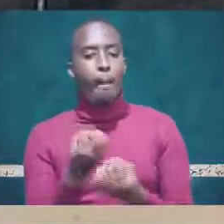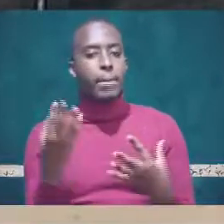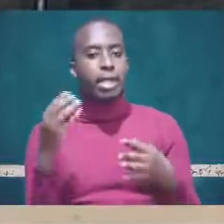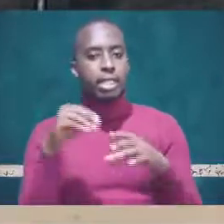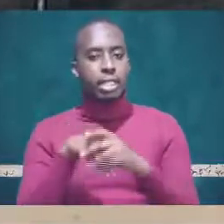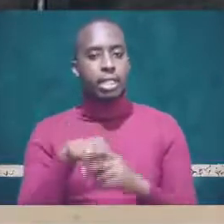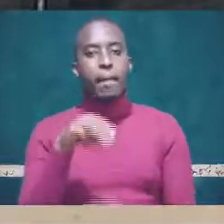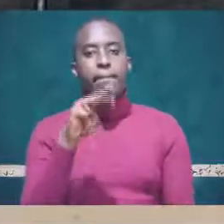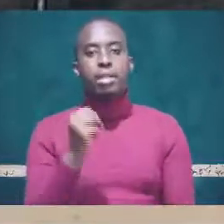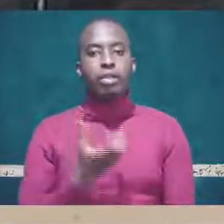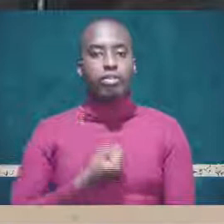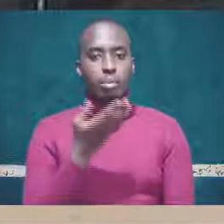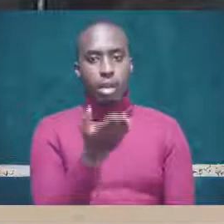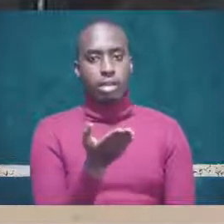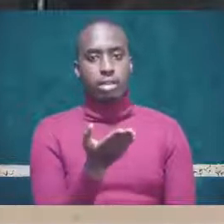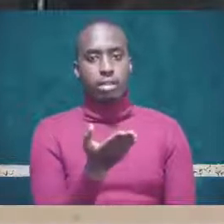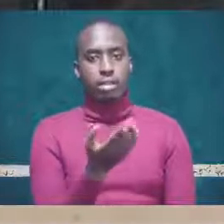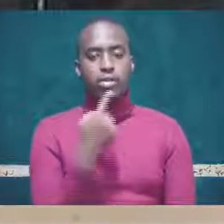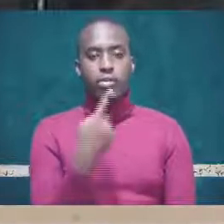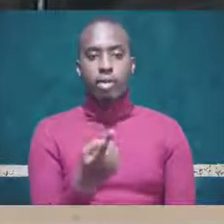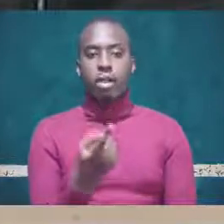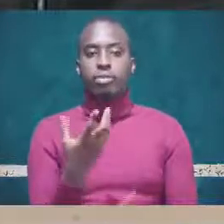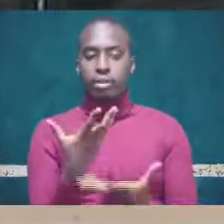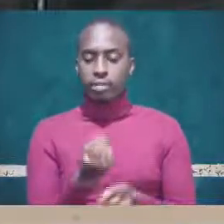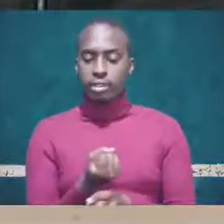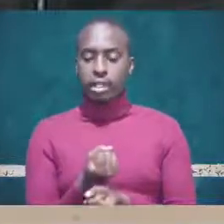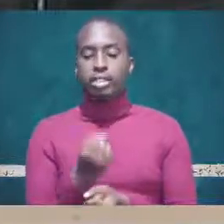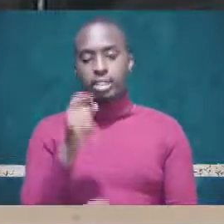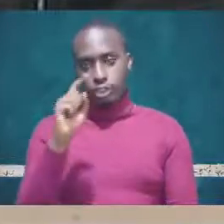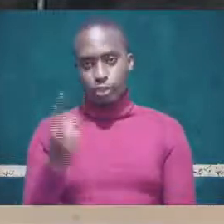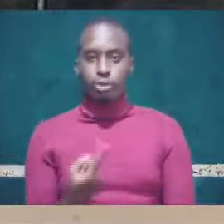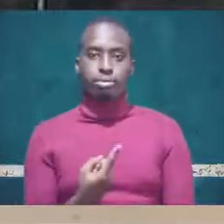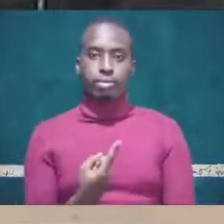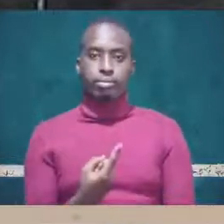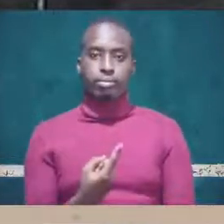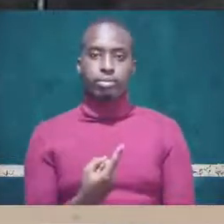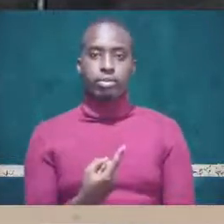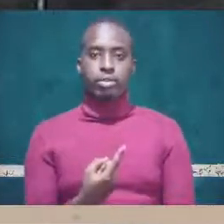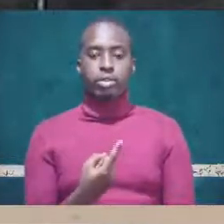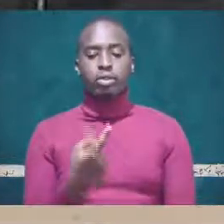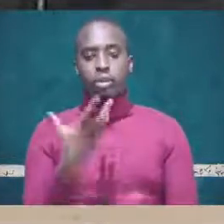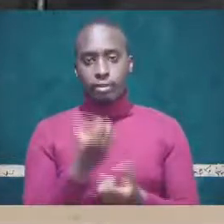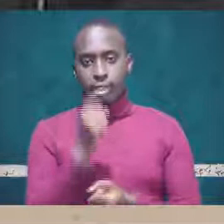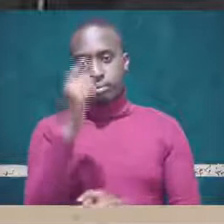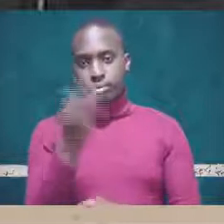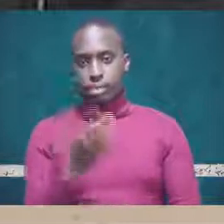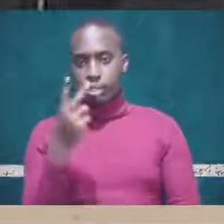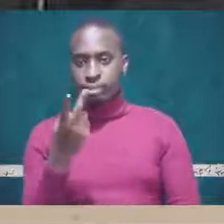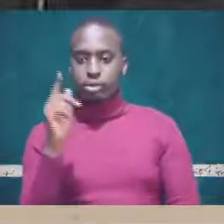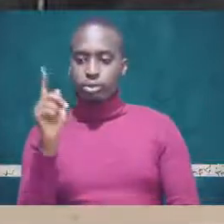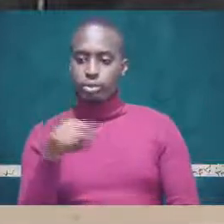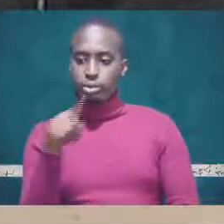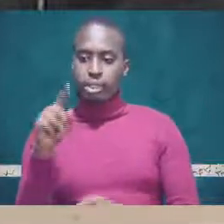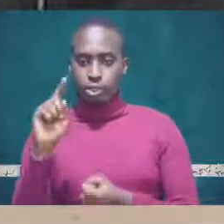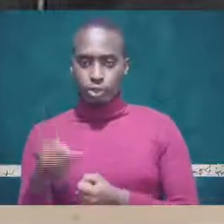meters are there in 1 kilometer? It is going to be 1,000. So we multiply this by 1,000.